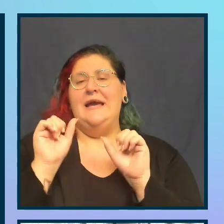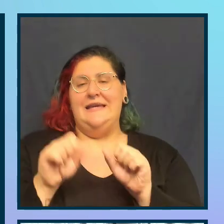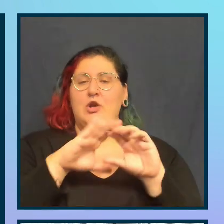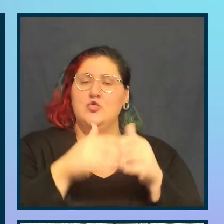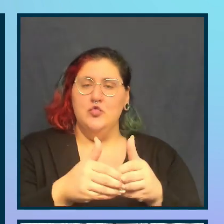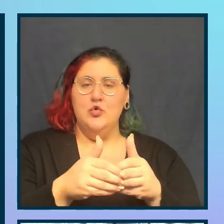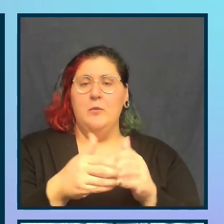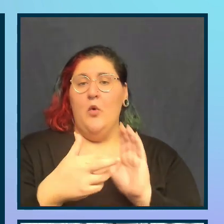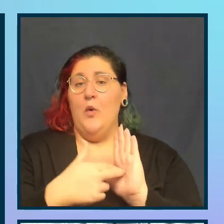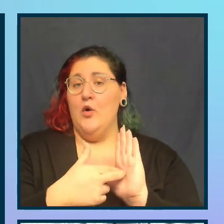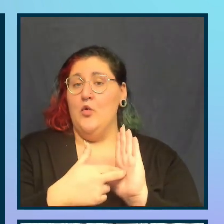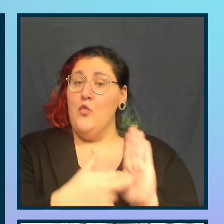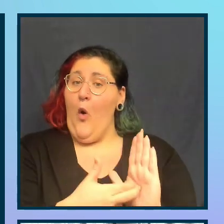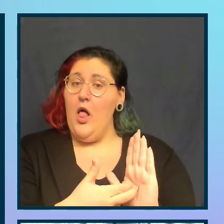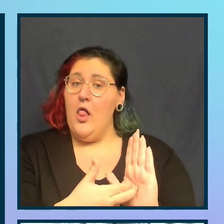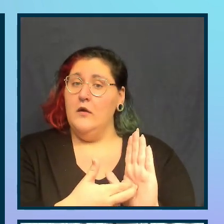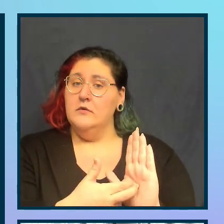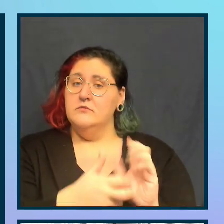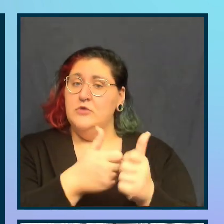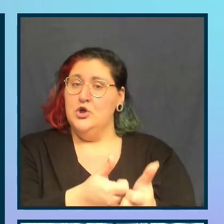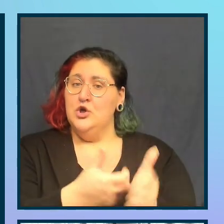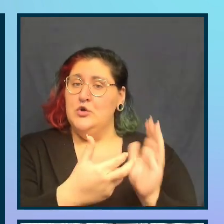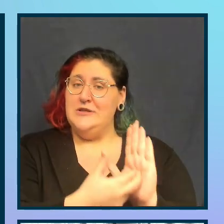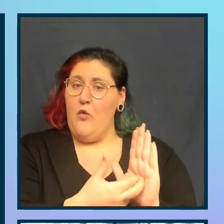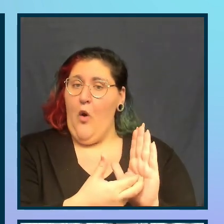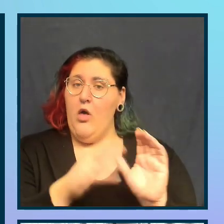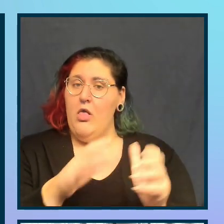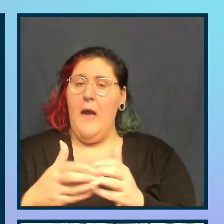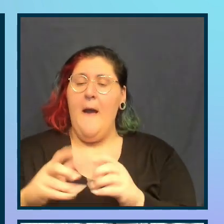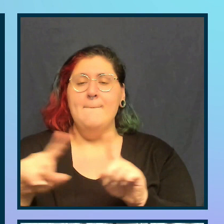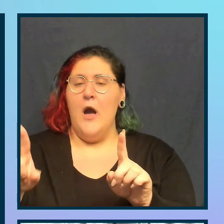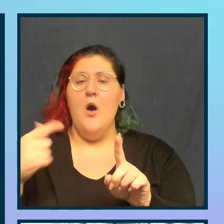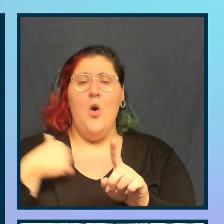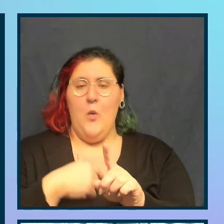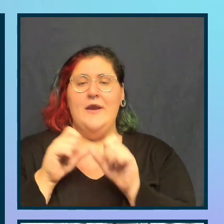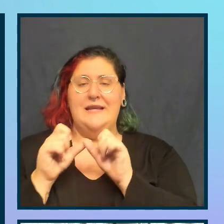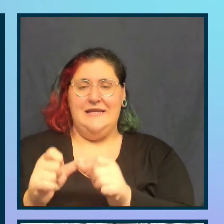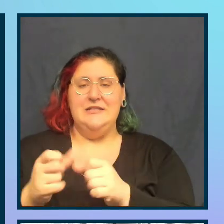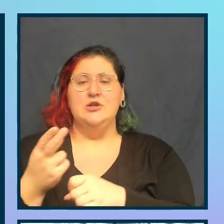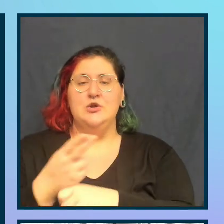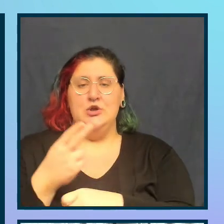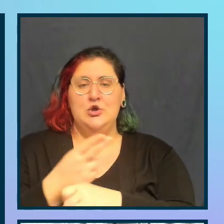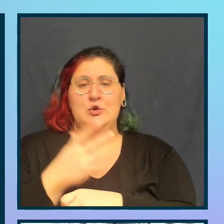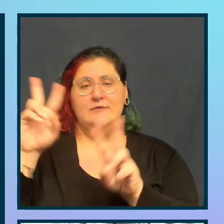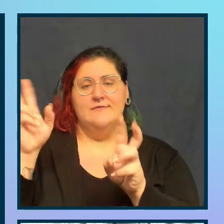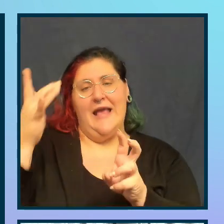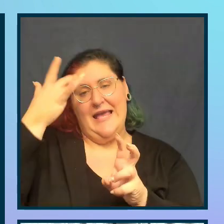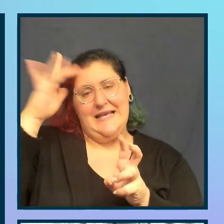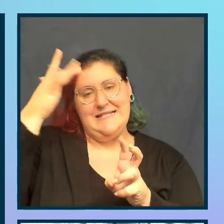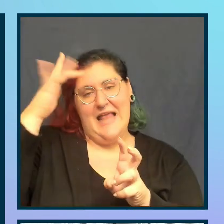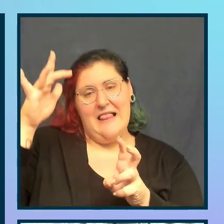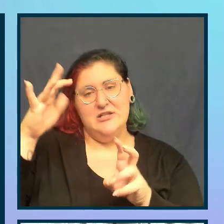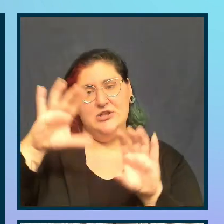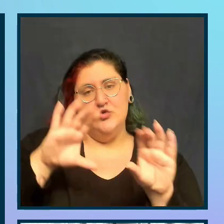grouping. But we are going to continue with the intelligent grouping. And the nice thing about this is testing with interactive elements is a lot of